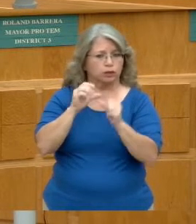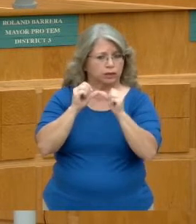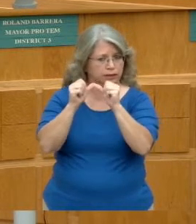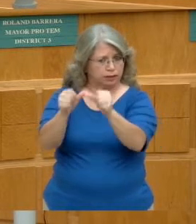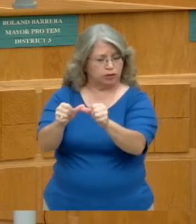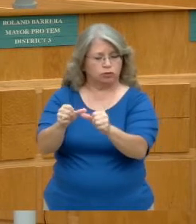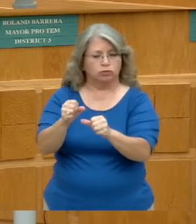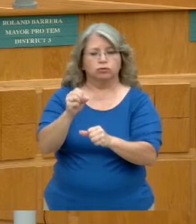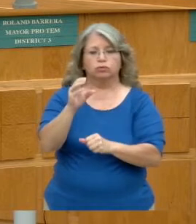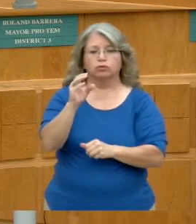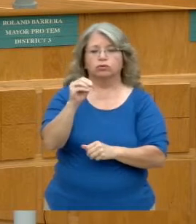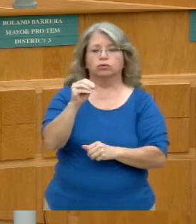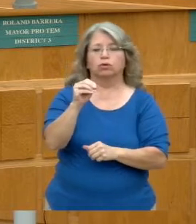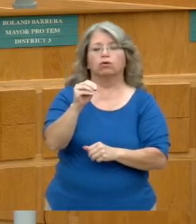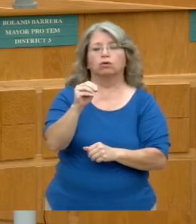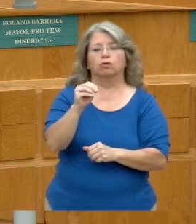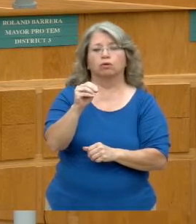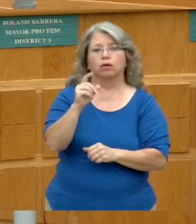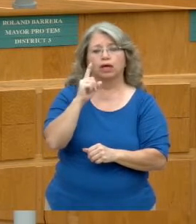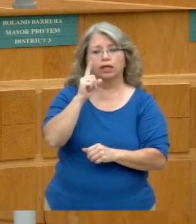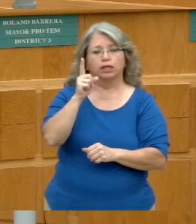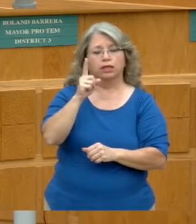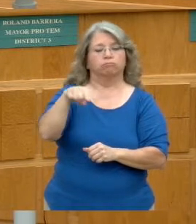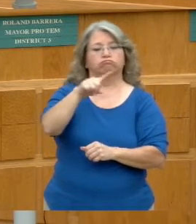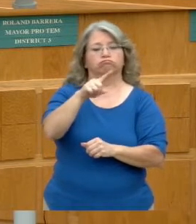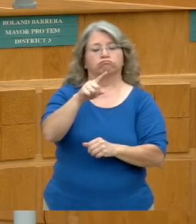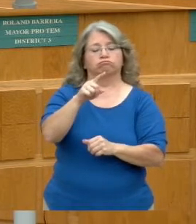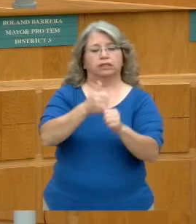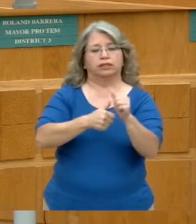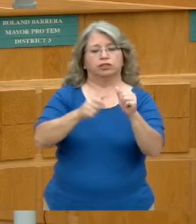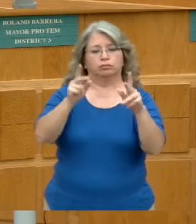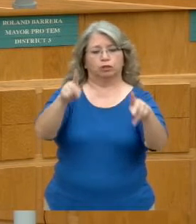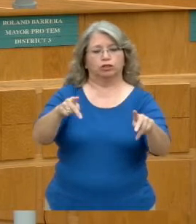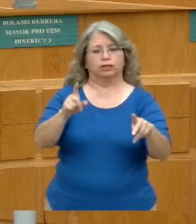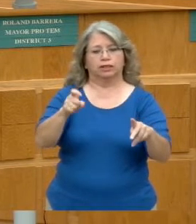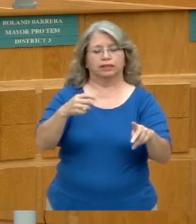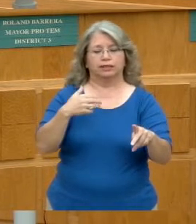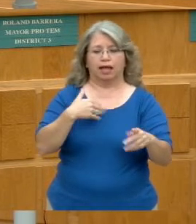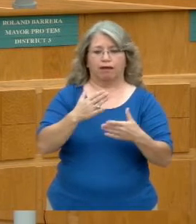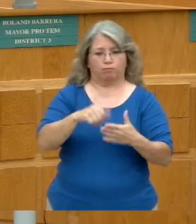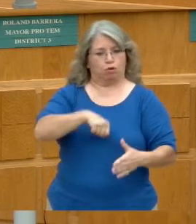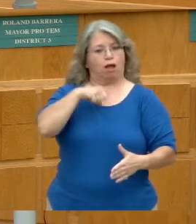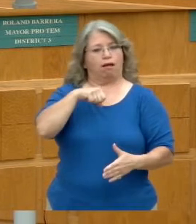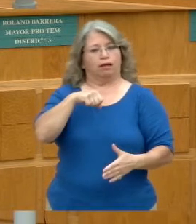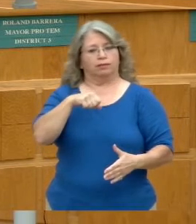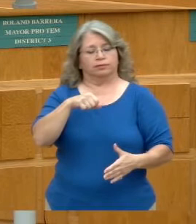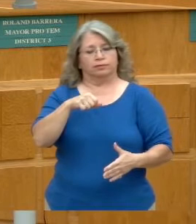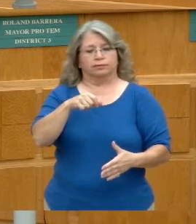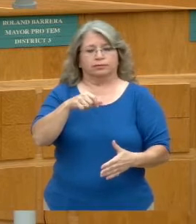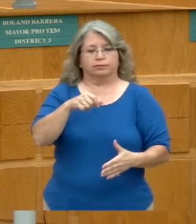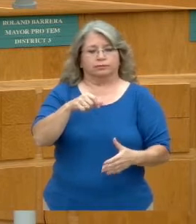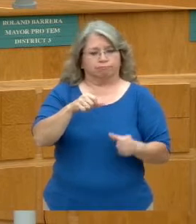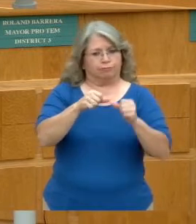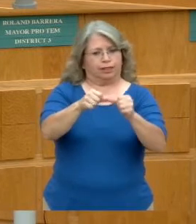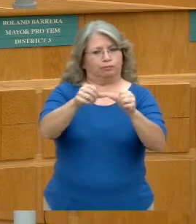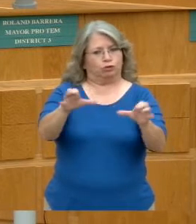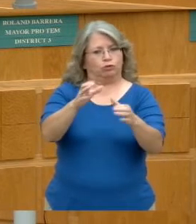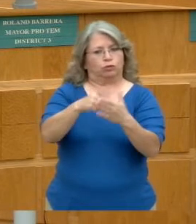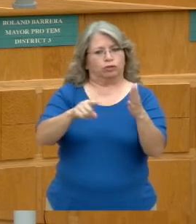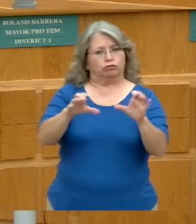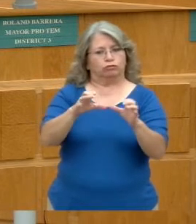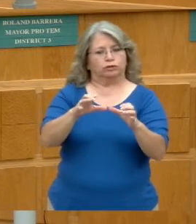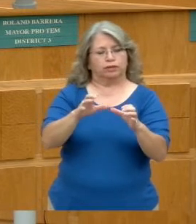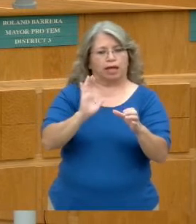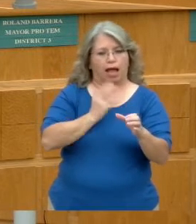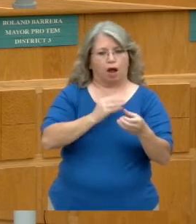needs to have a little pride, a little bounce in their step that you keep doing the things you're doing. That number